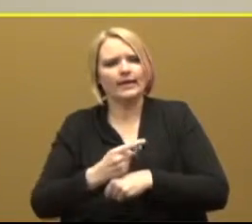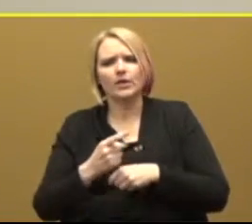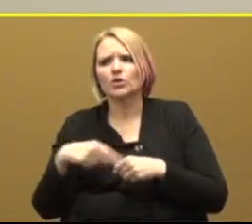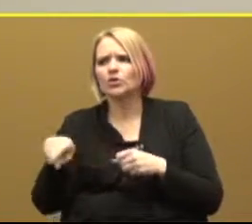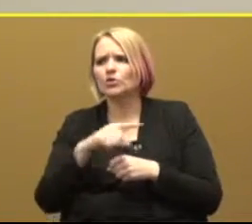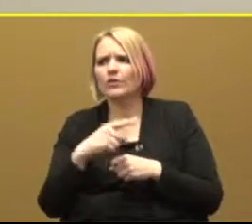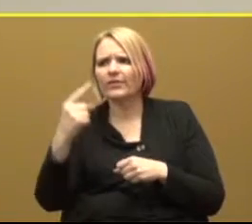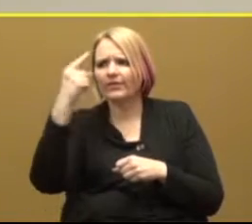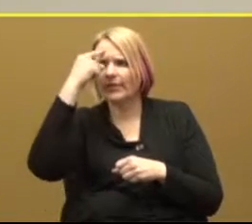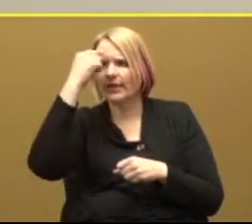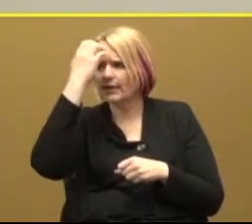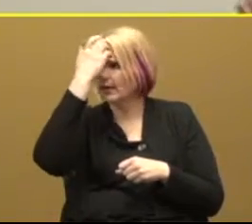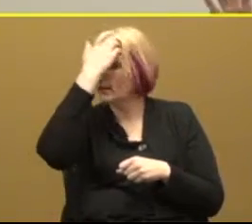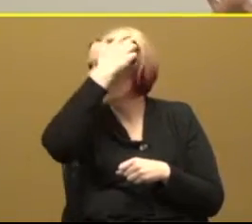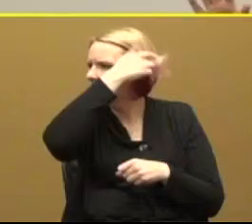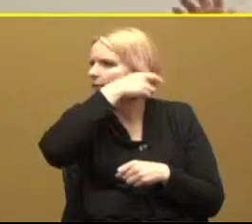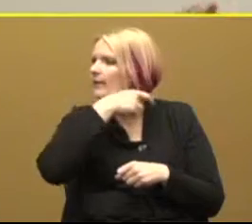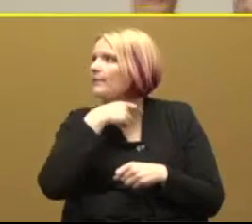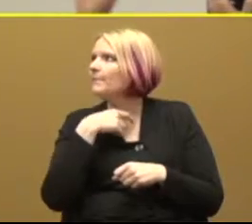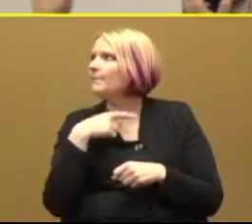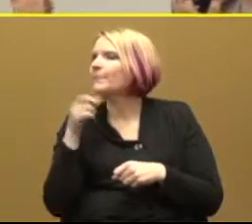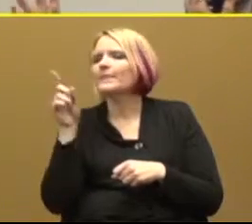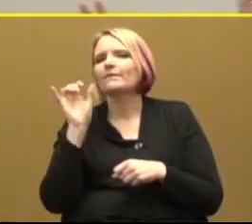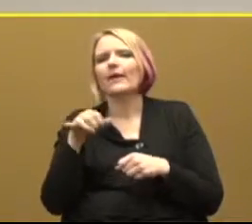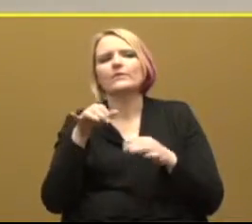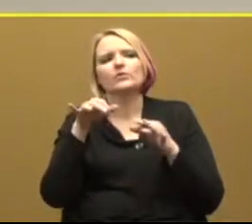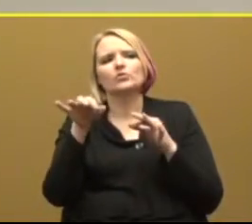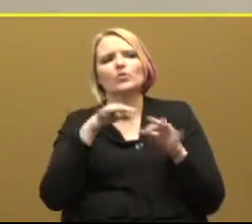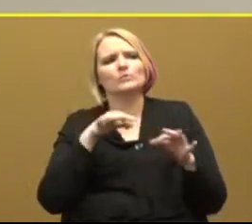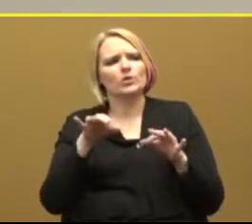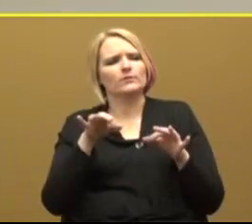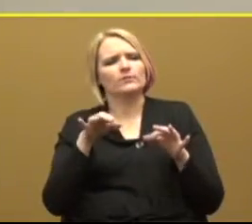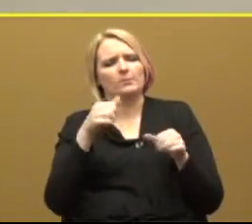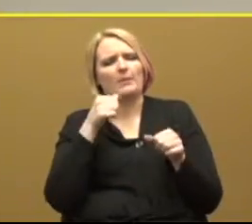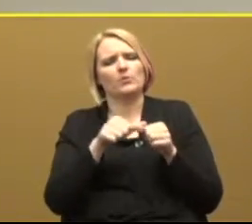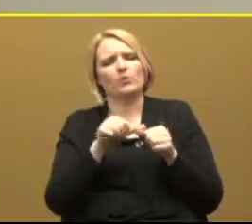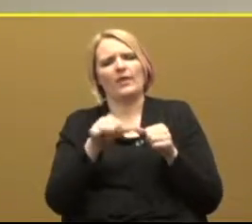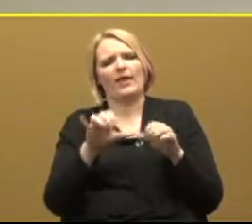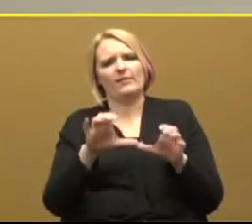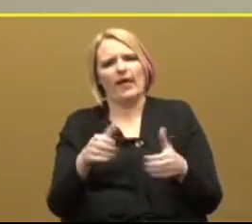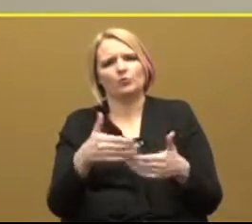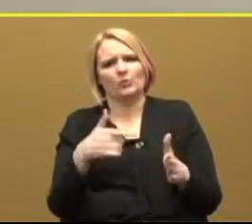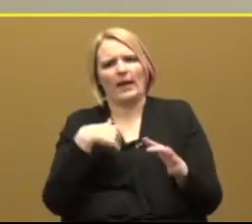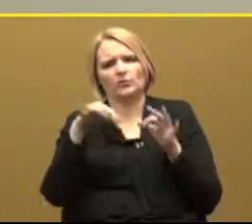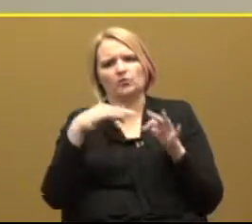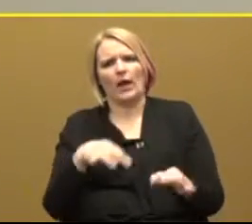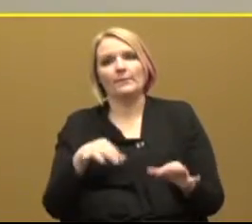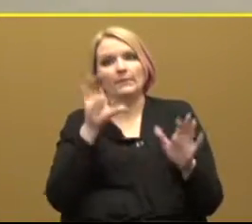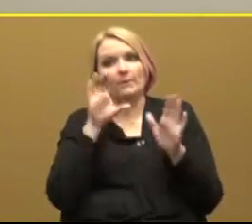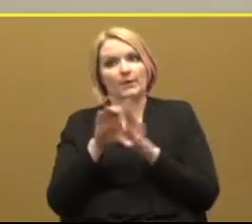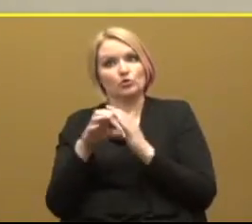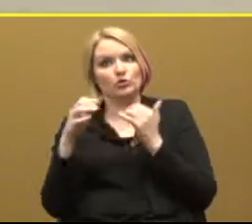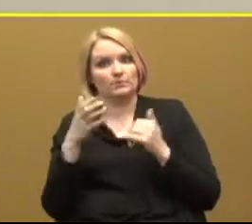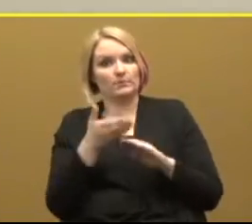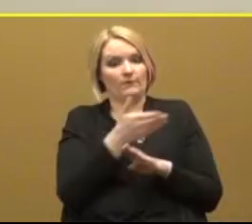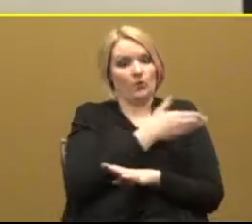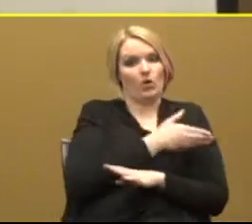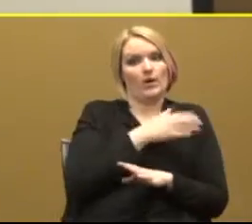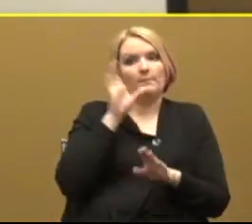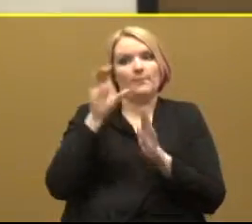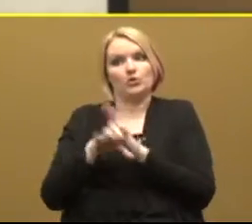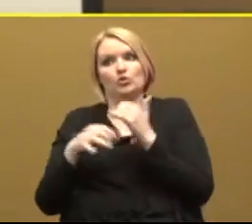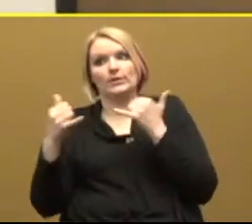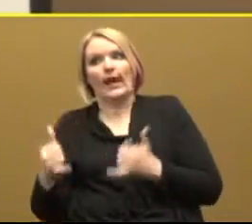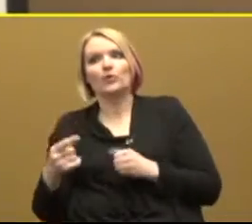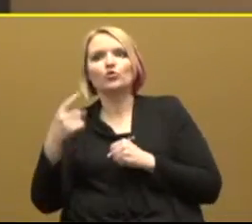guys think, just given the description of the classroom before we went in and pictures of this classroom now, do you think